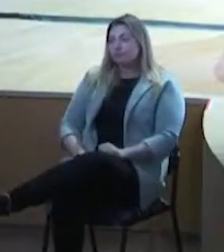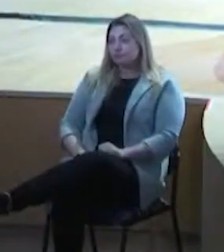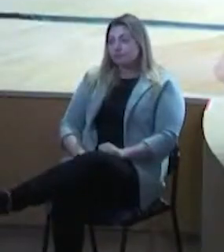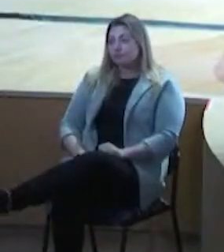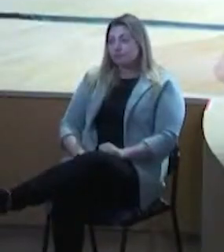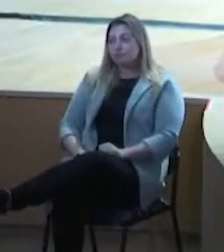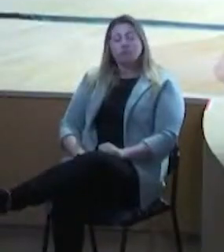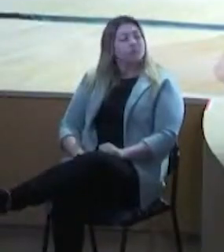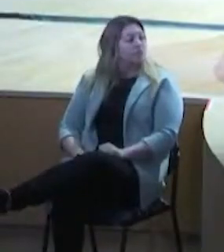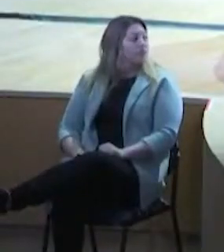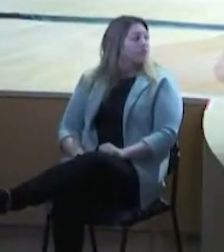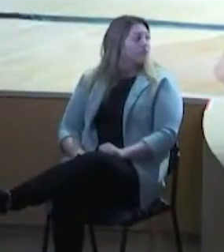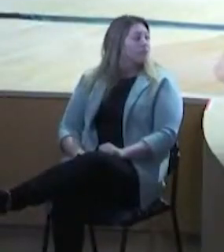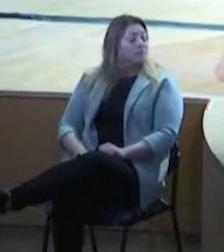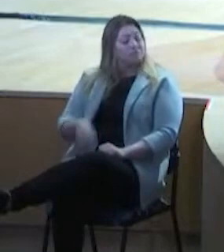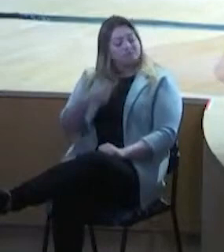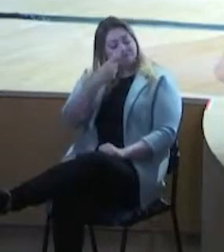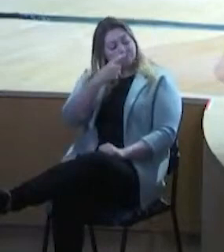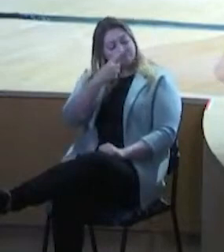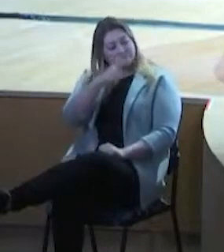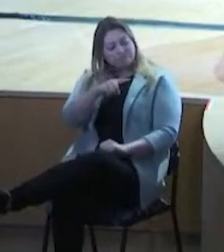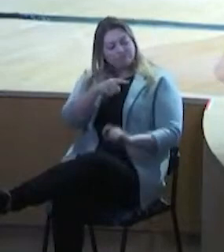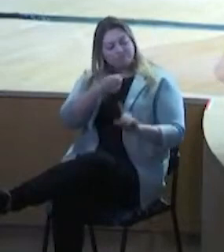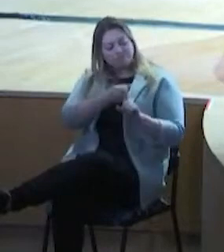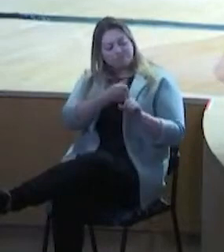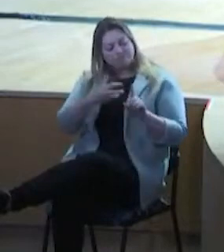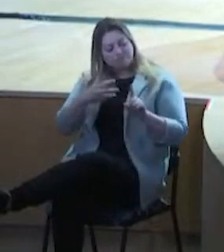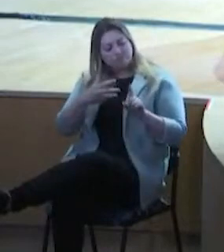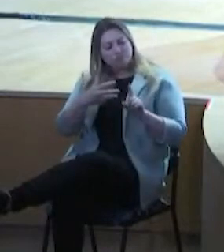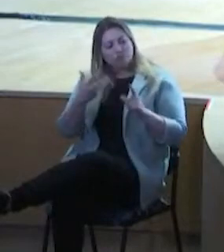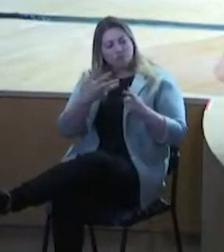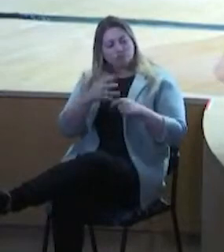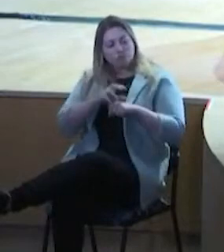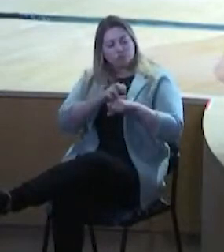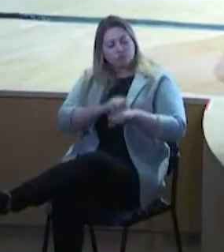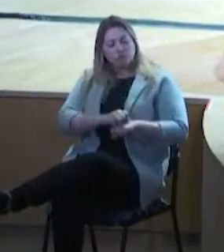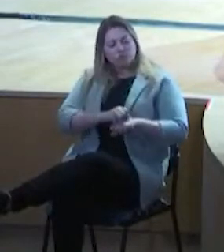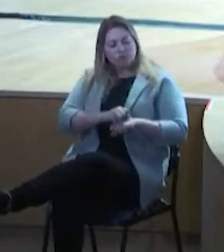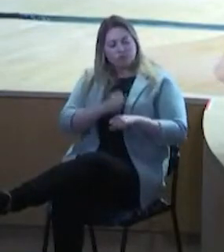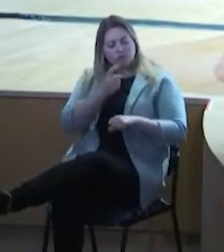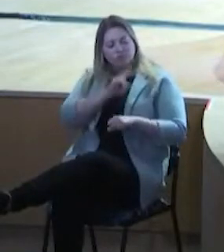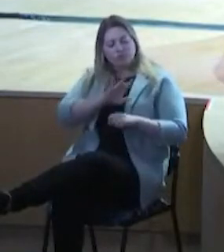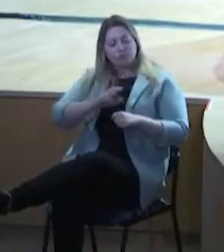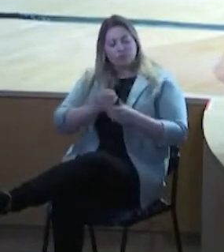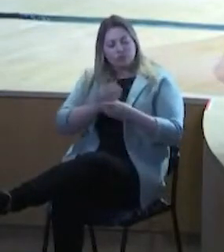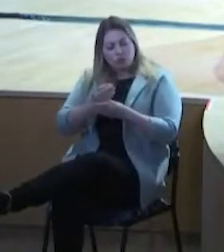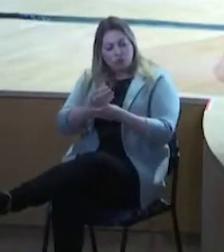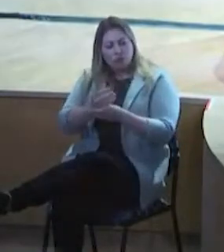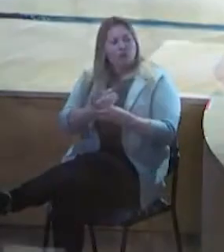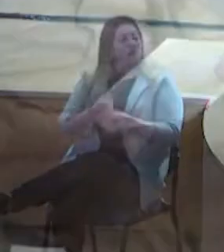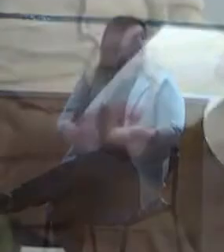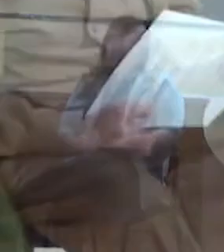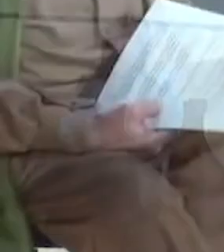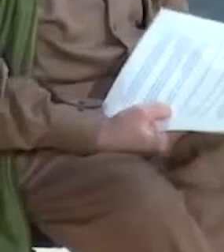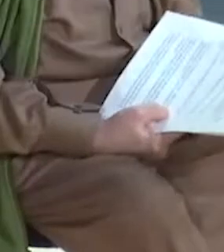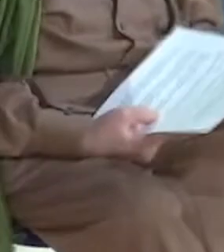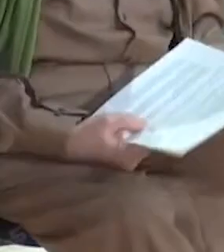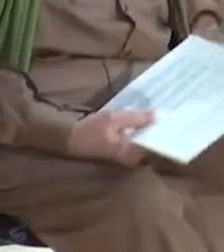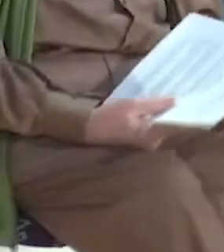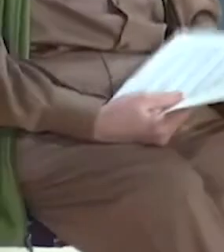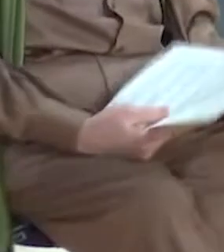And then could you tell us a little bit about sort of the tradition of the waffle garden and the Zuni dry gardening? Yeah,